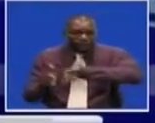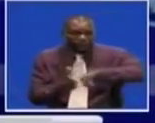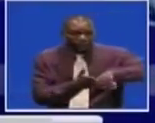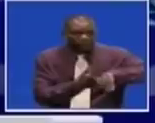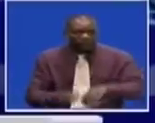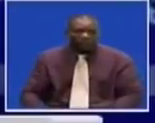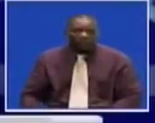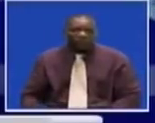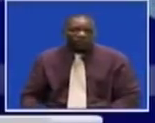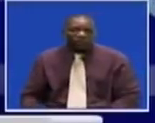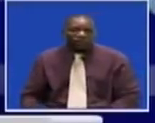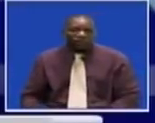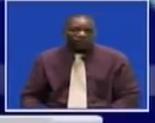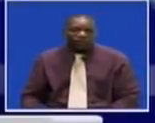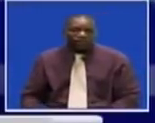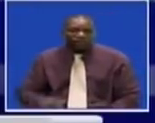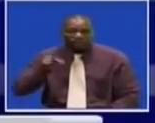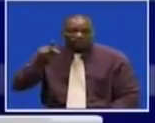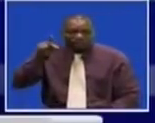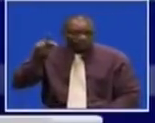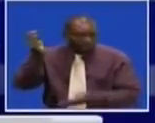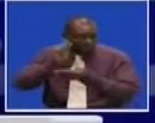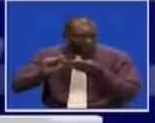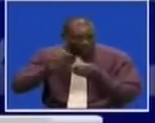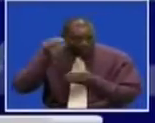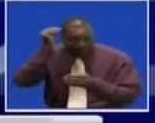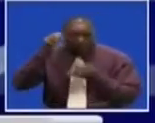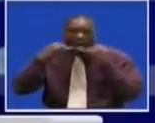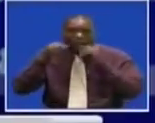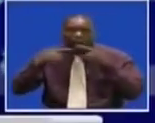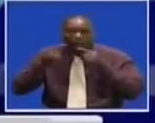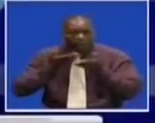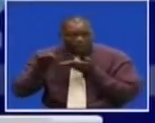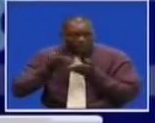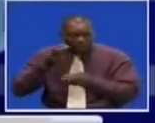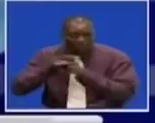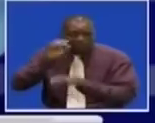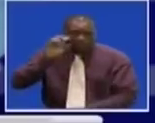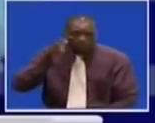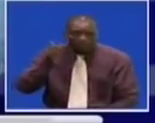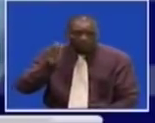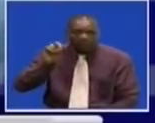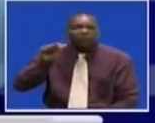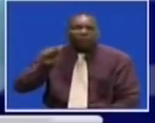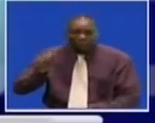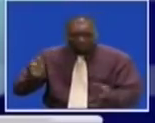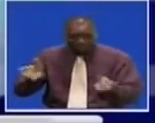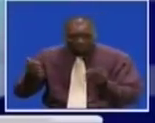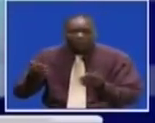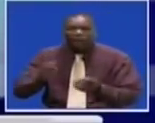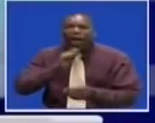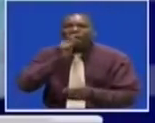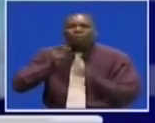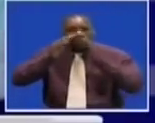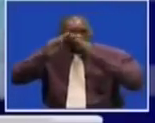Minister of Information and Broadcasting Services Permanent Secretary Chanda Kasolo has urged media houses to be professional